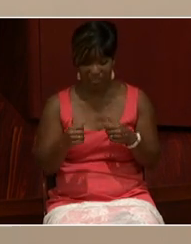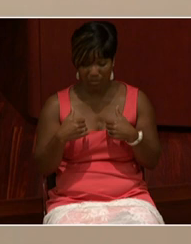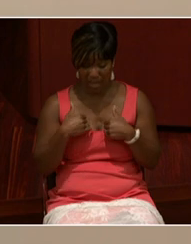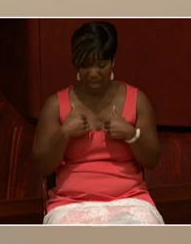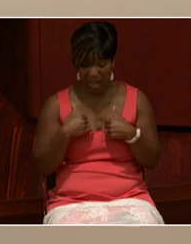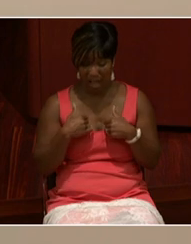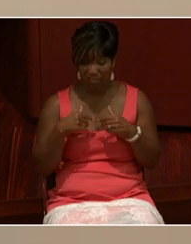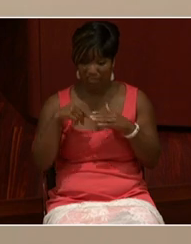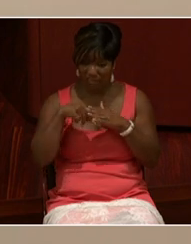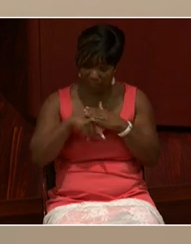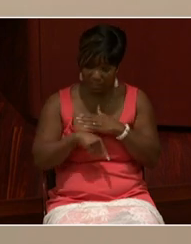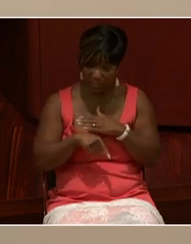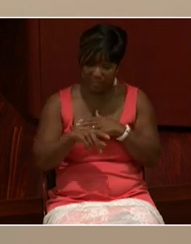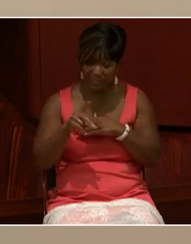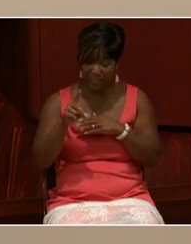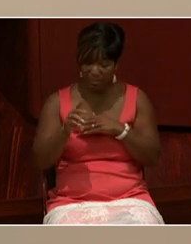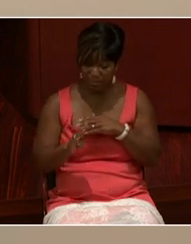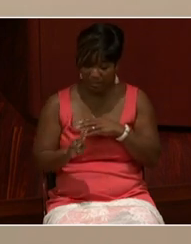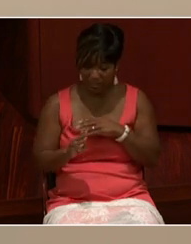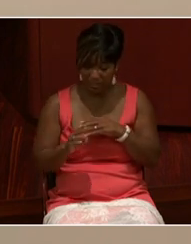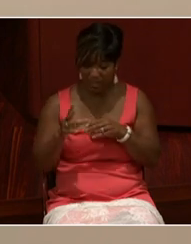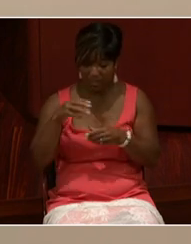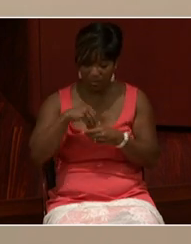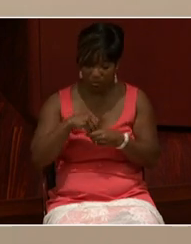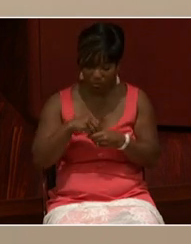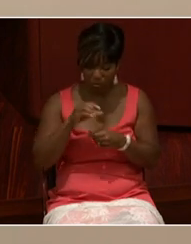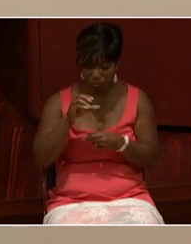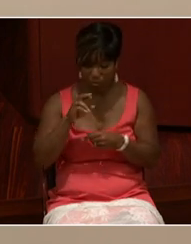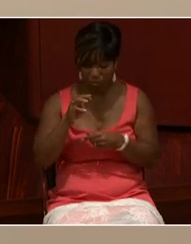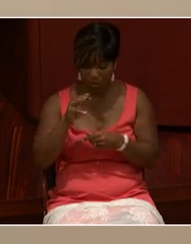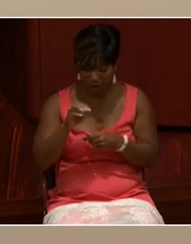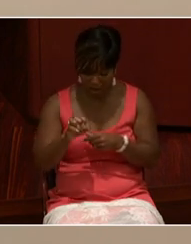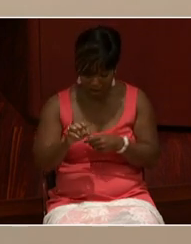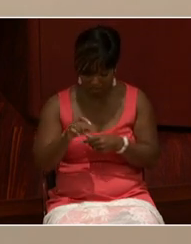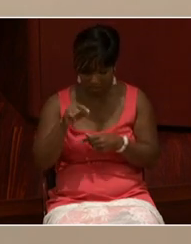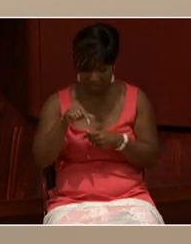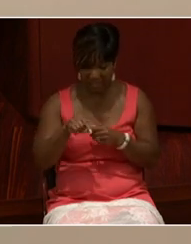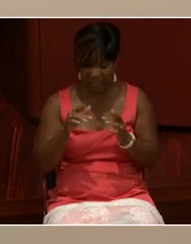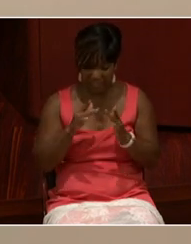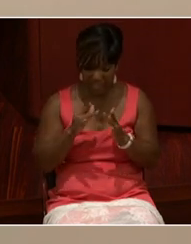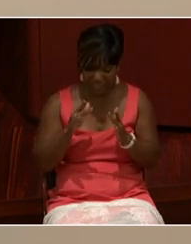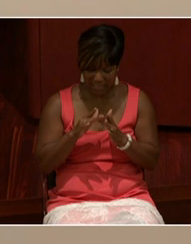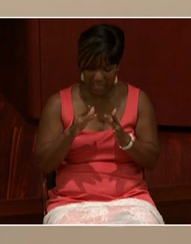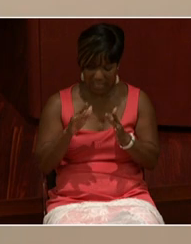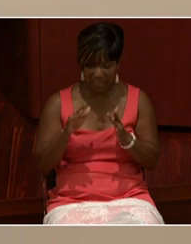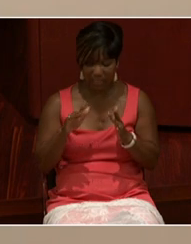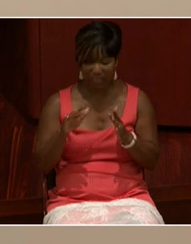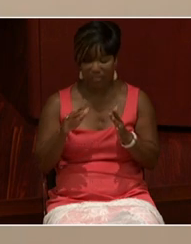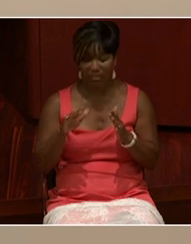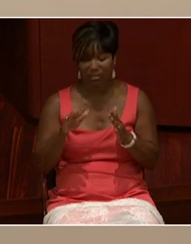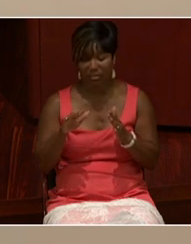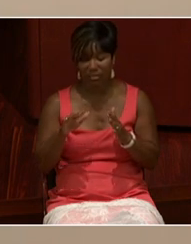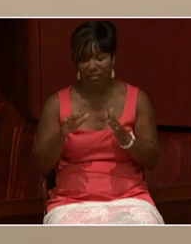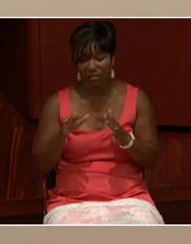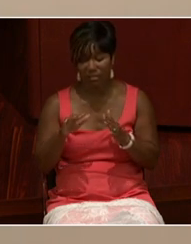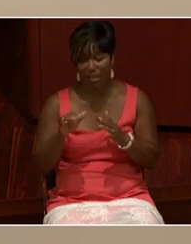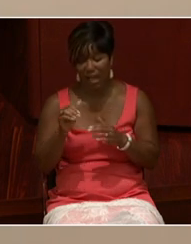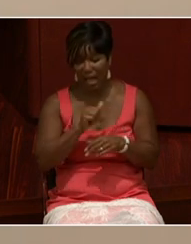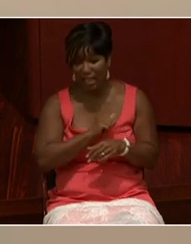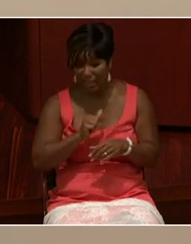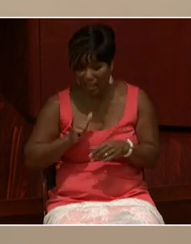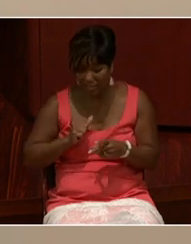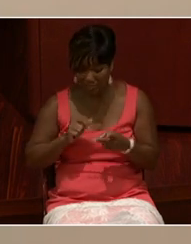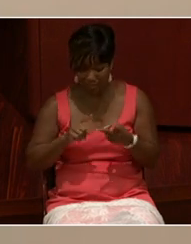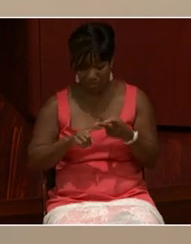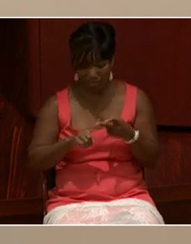more extensive database that includes crimes. You probably need to contact either Atlanta